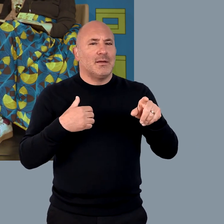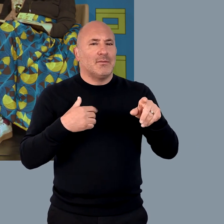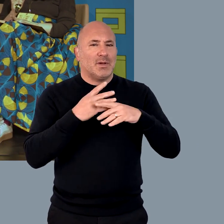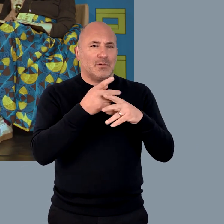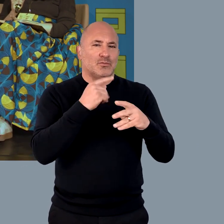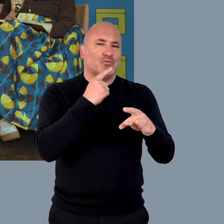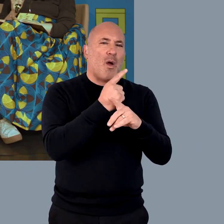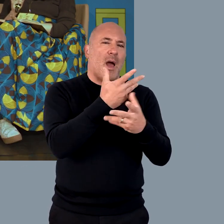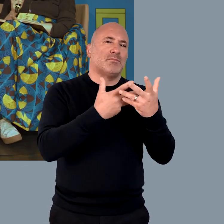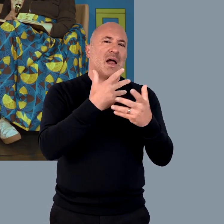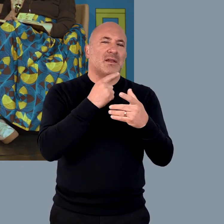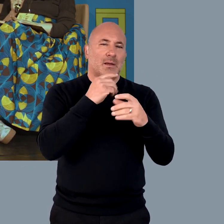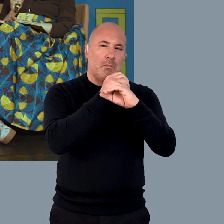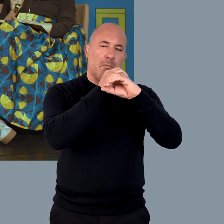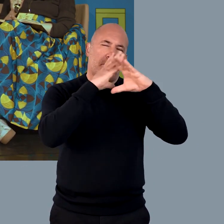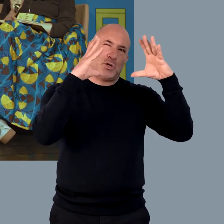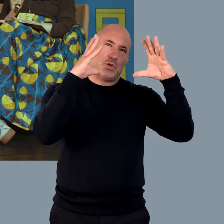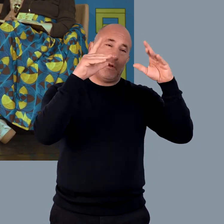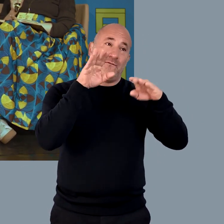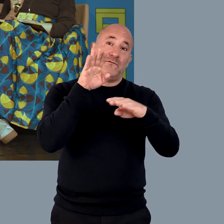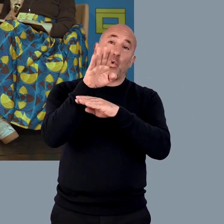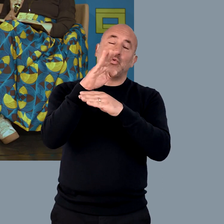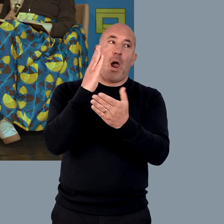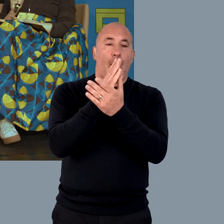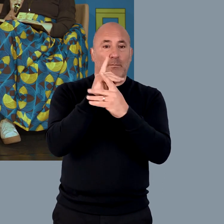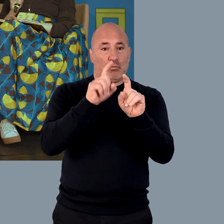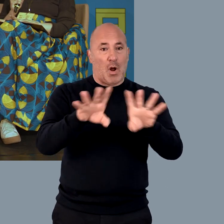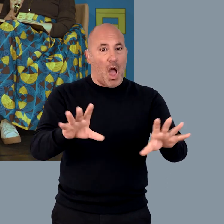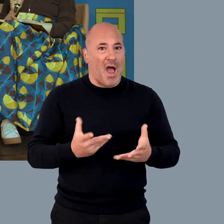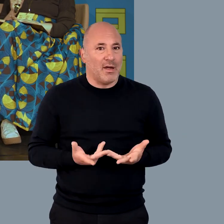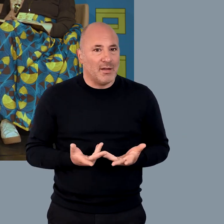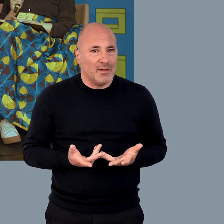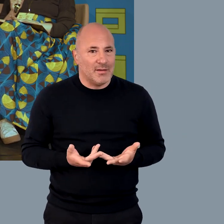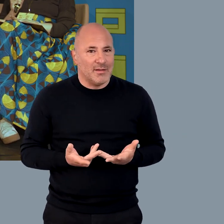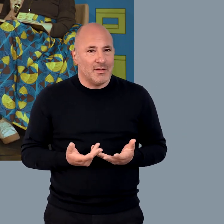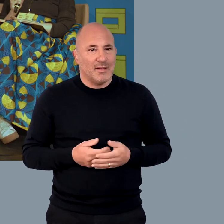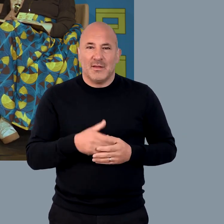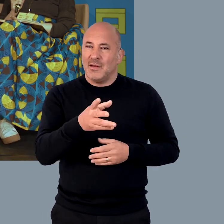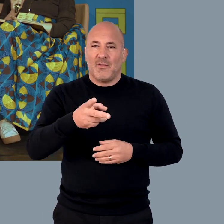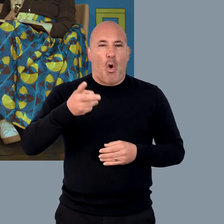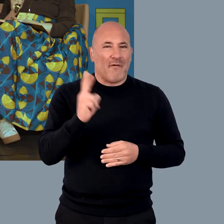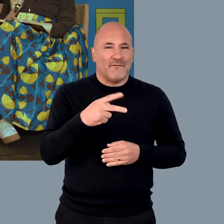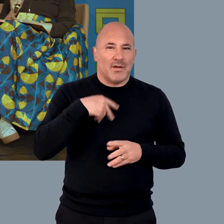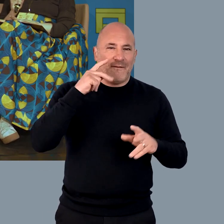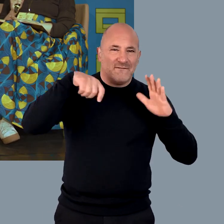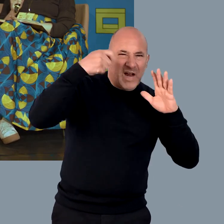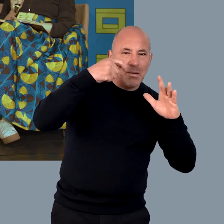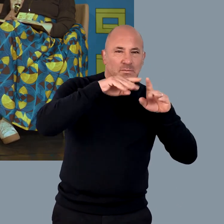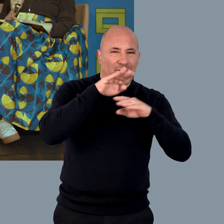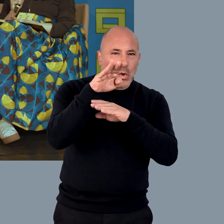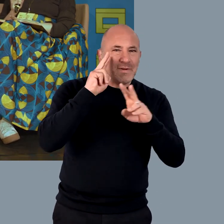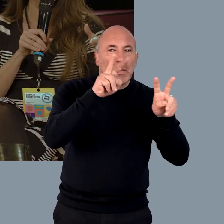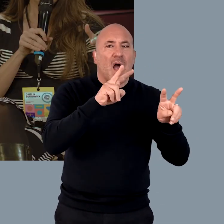talking about with this idea of imagining what the future looks like. And so often, we see movies about the future and they're always